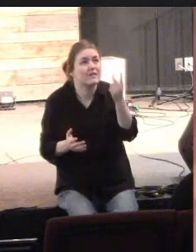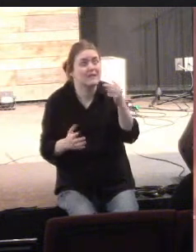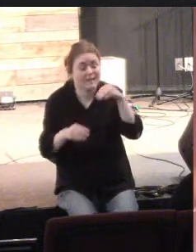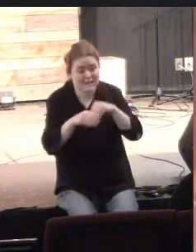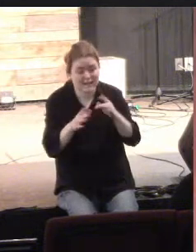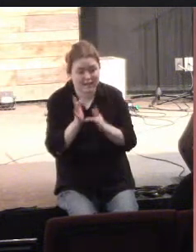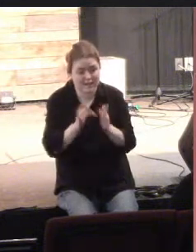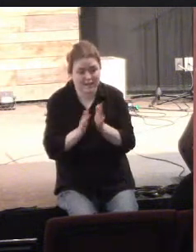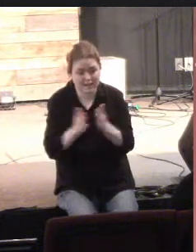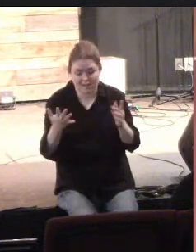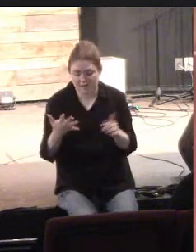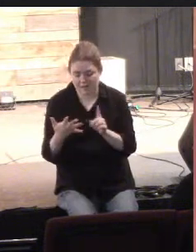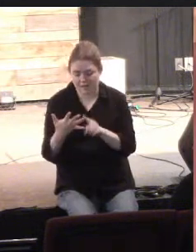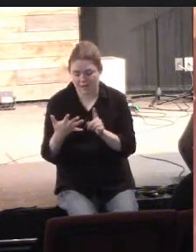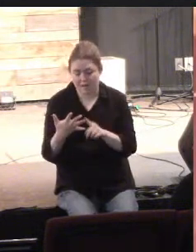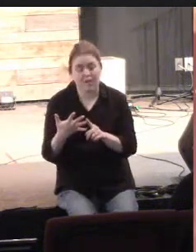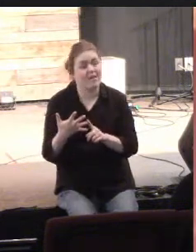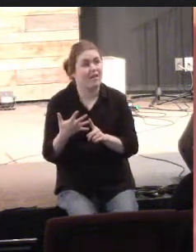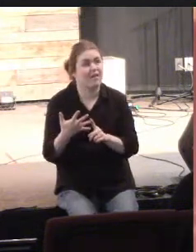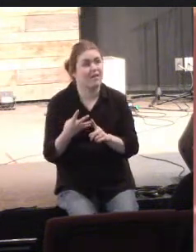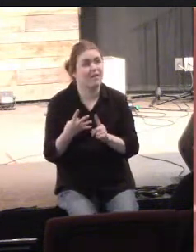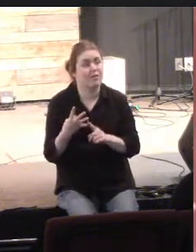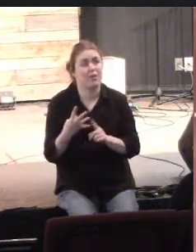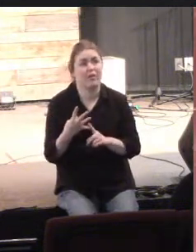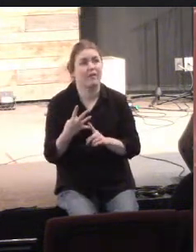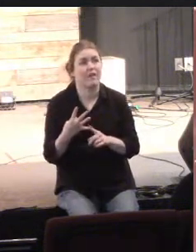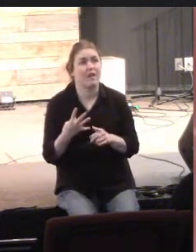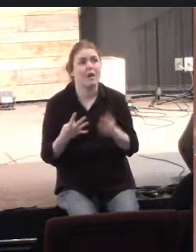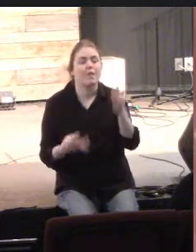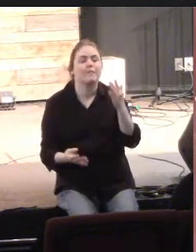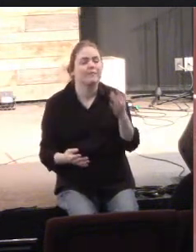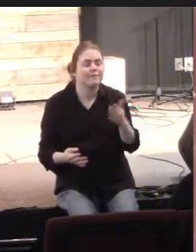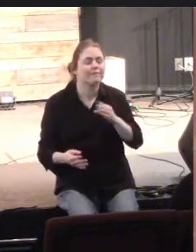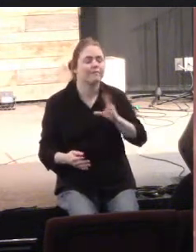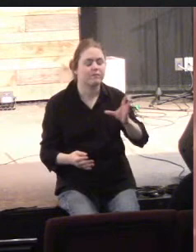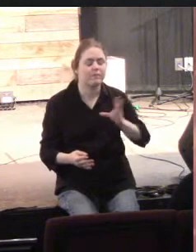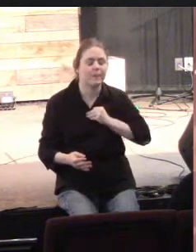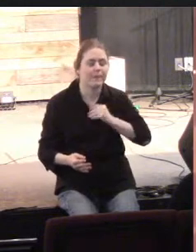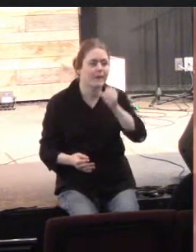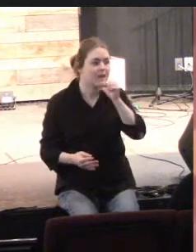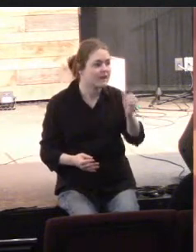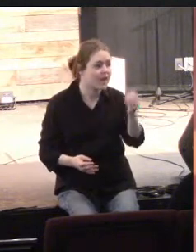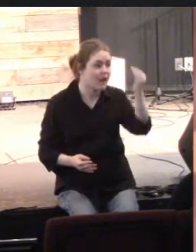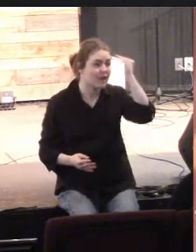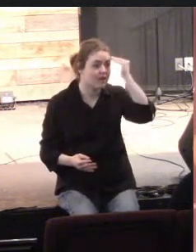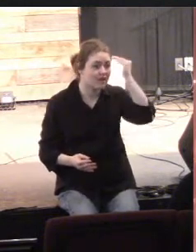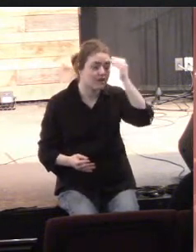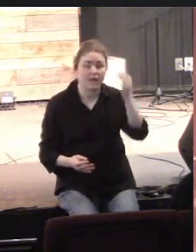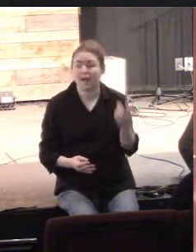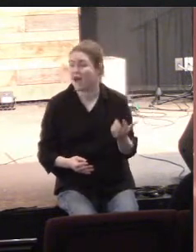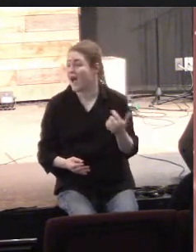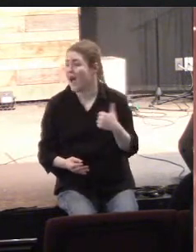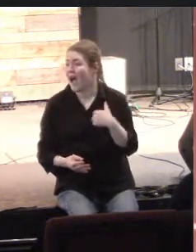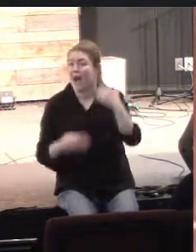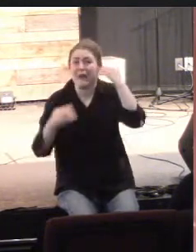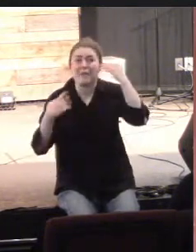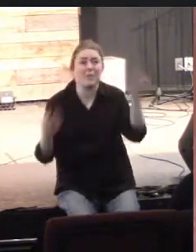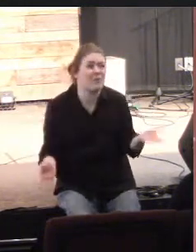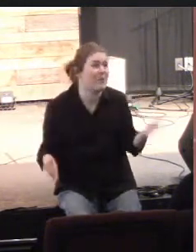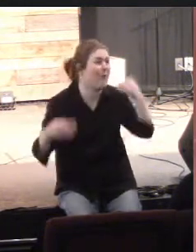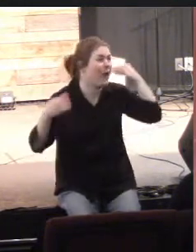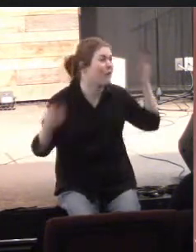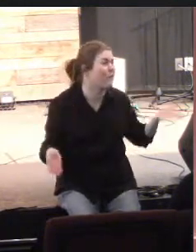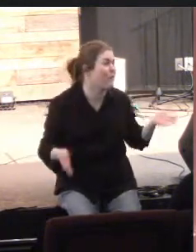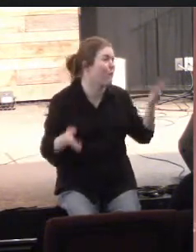Fourth, be okay with not knowing. Sometimes it's helpful. I just don't know when God's going to do